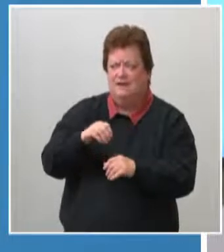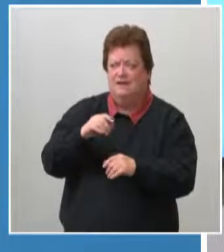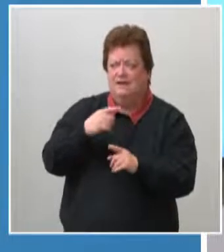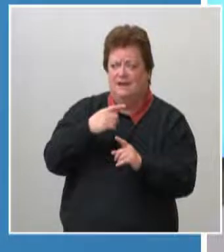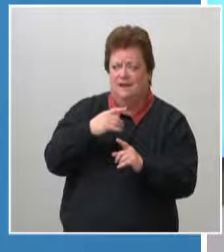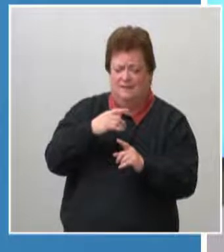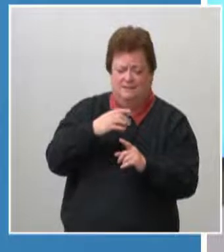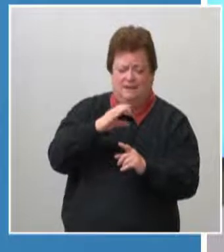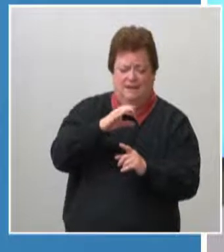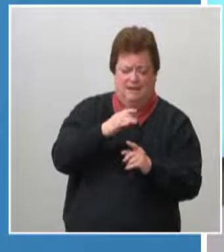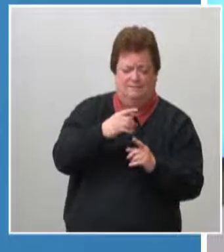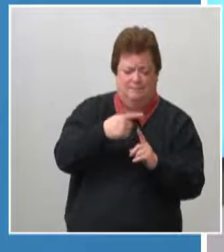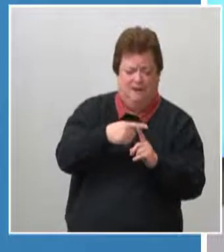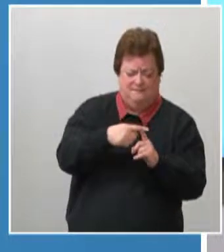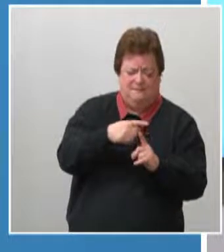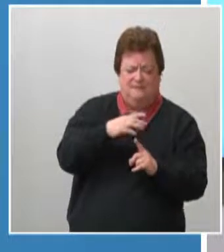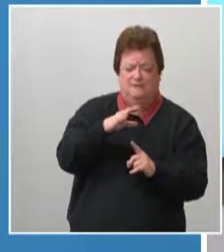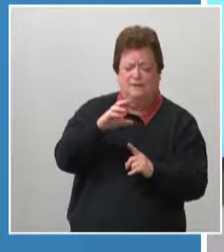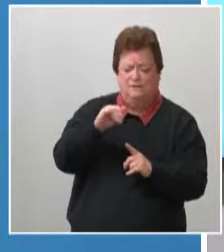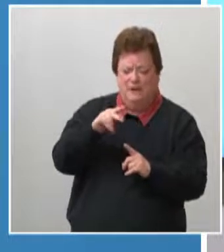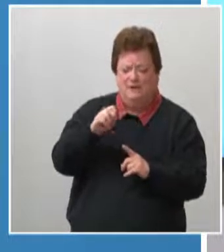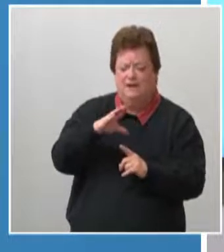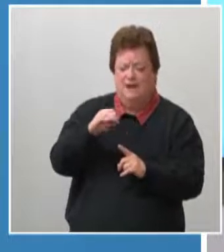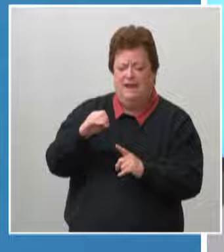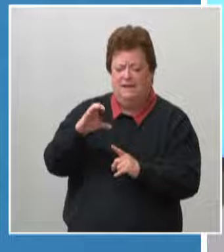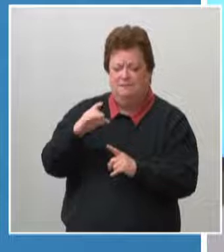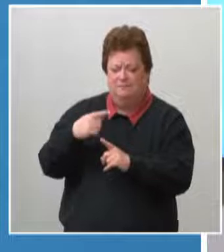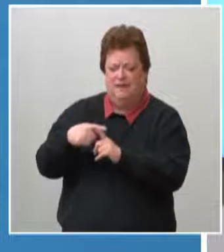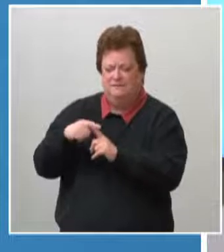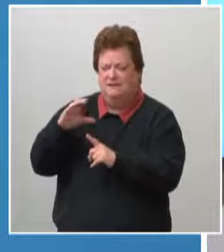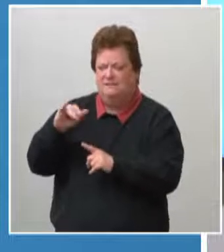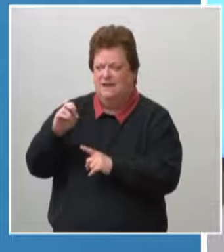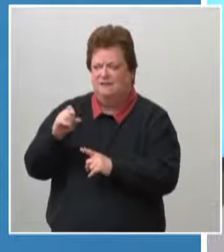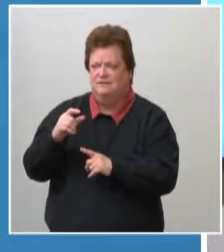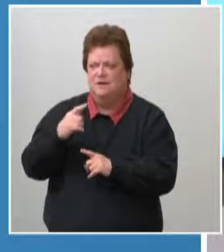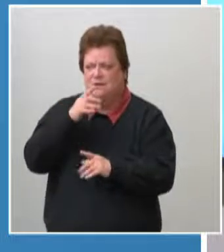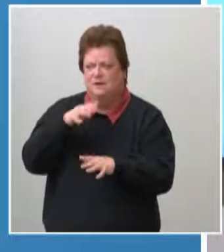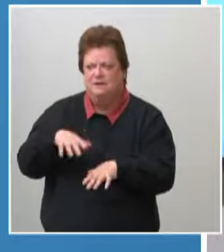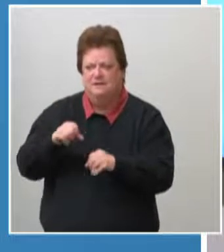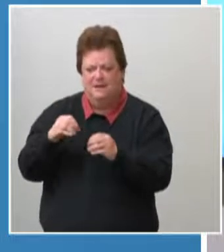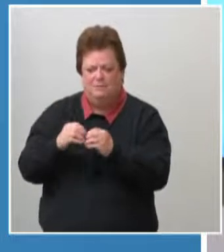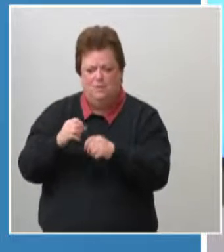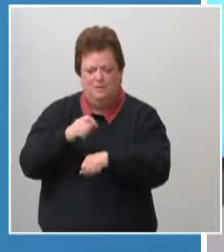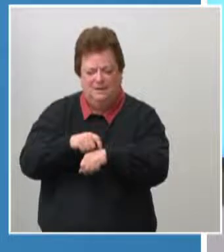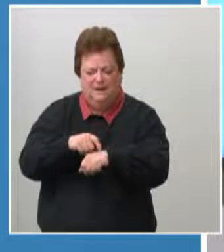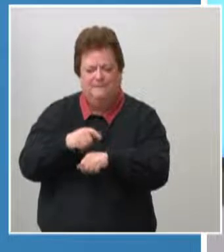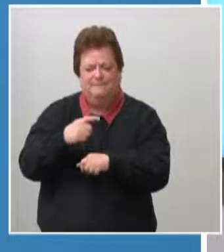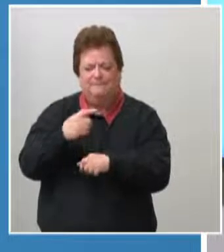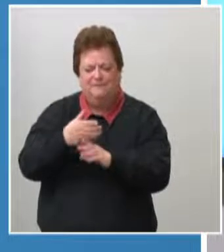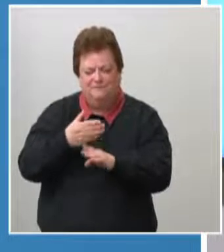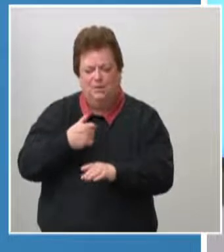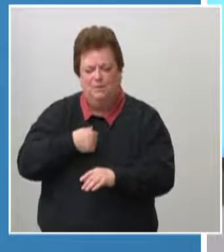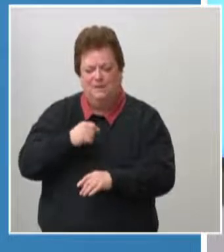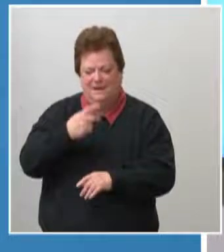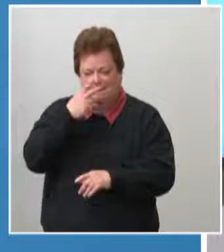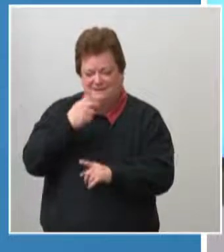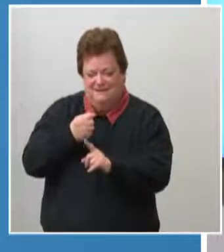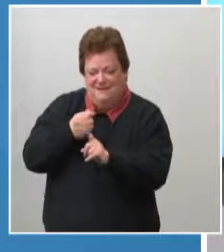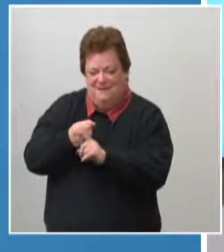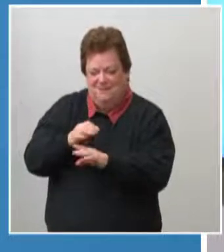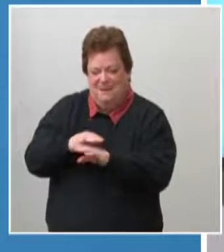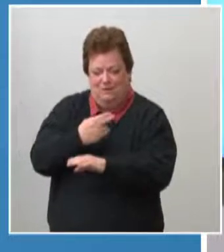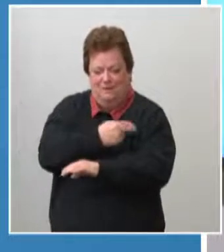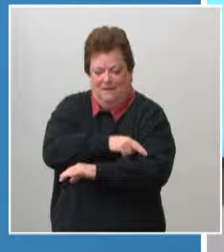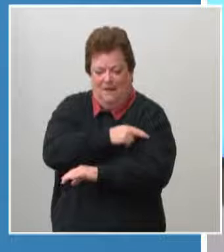and positivity rate, we're on the right track, but it will take a little bit more time before hospitals see a significant impact.